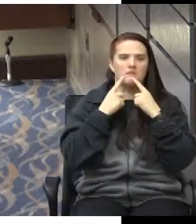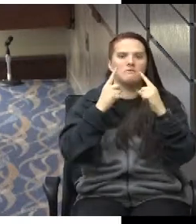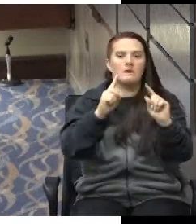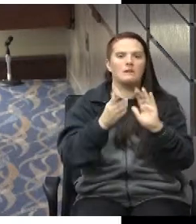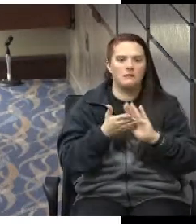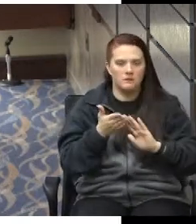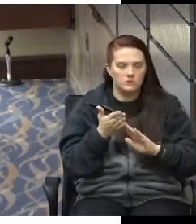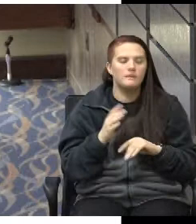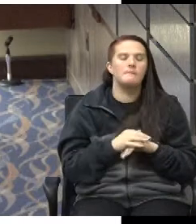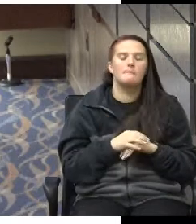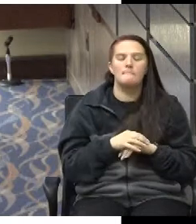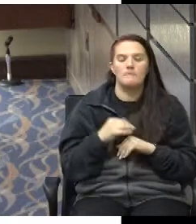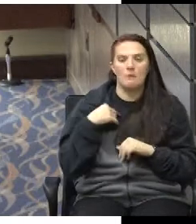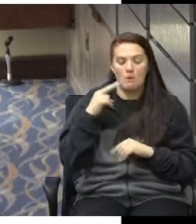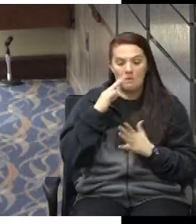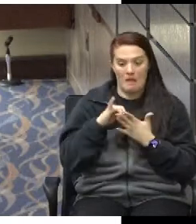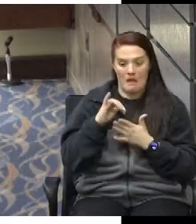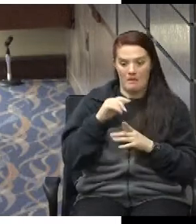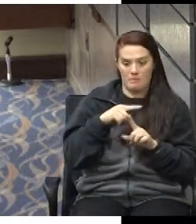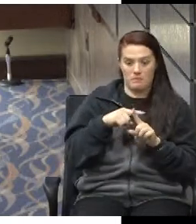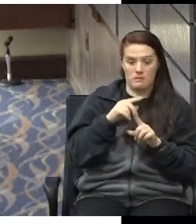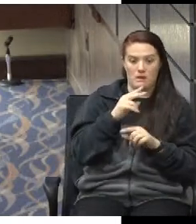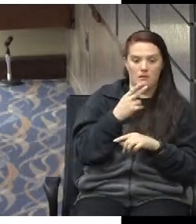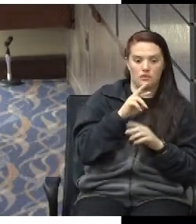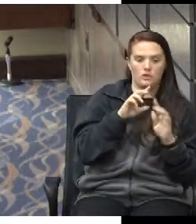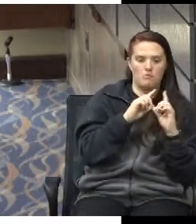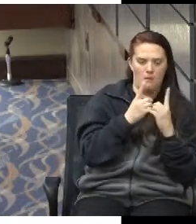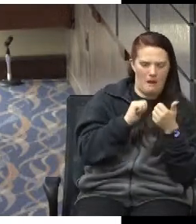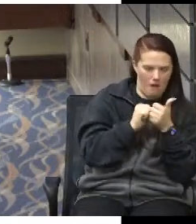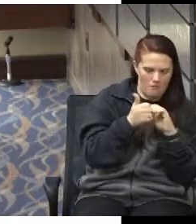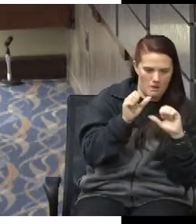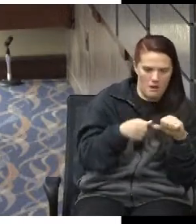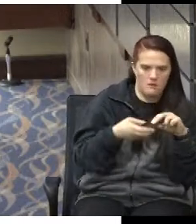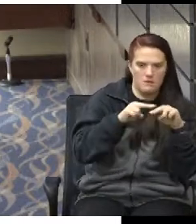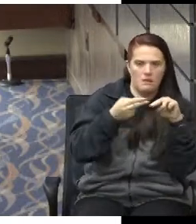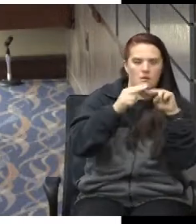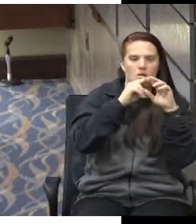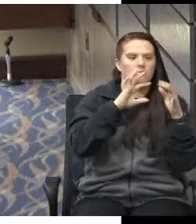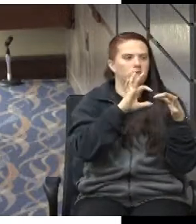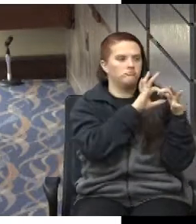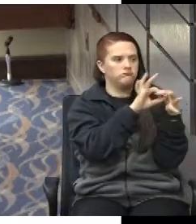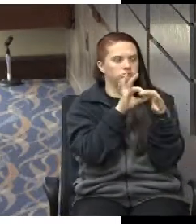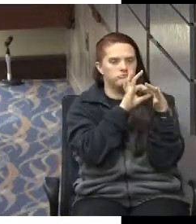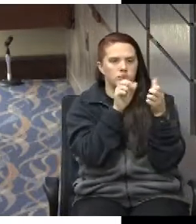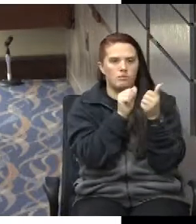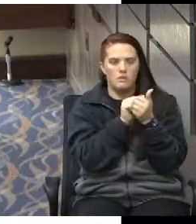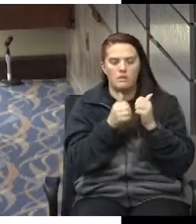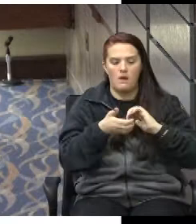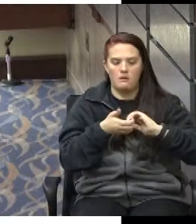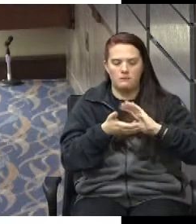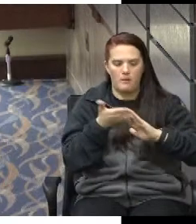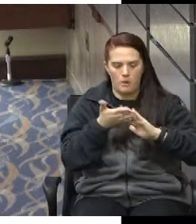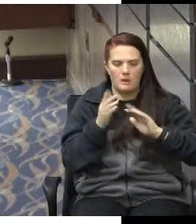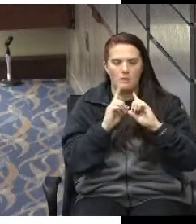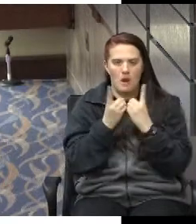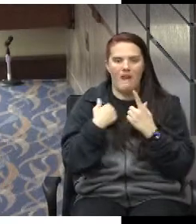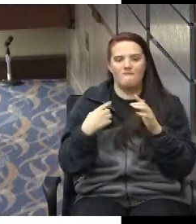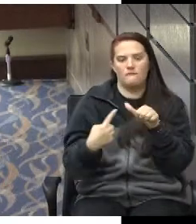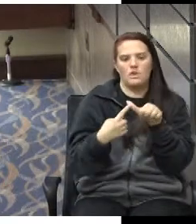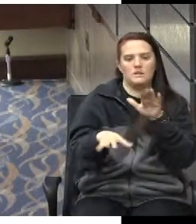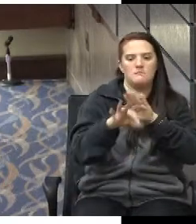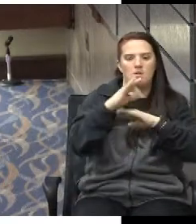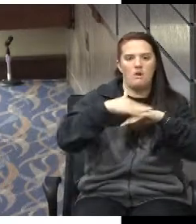efficient. We want to look at that. How can the department continually build on that, partnering with operating departments to make sure that you get first pick on the talent.